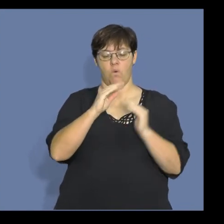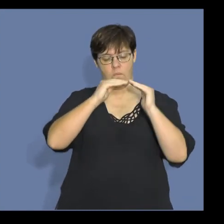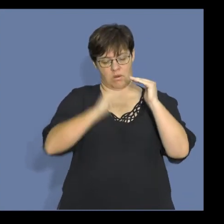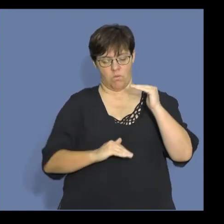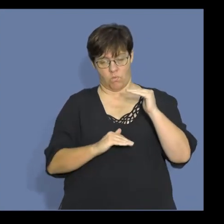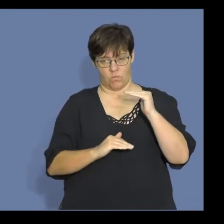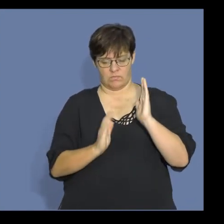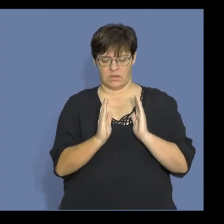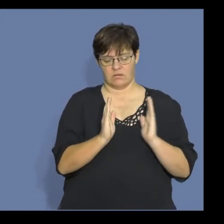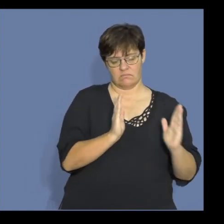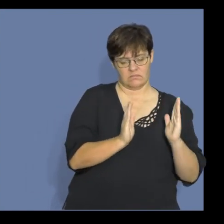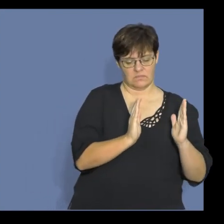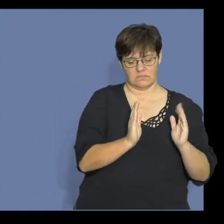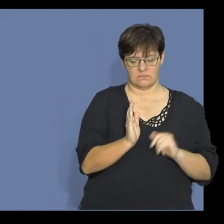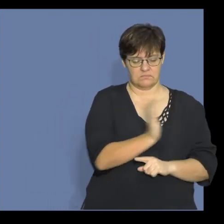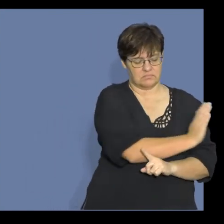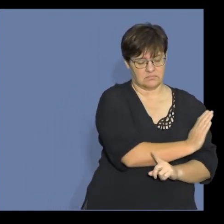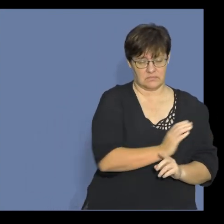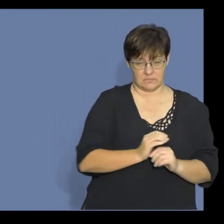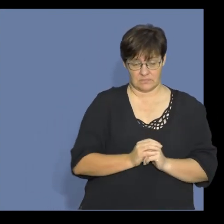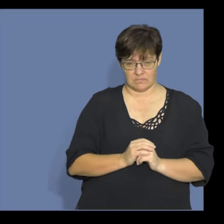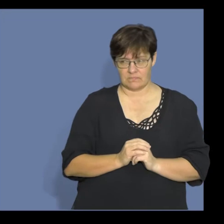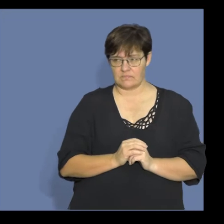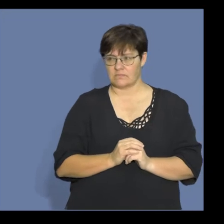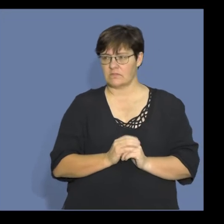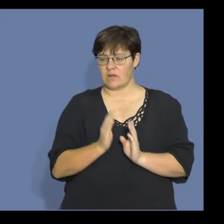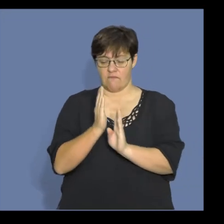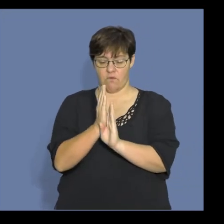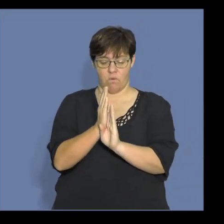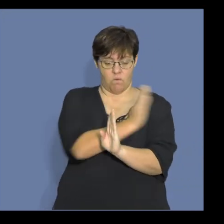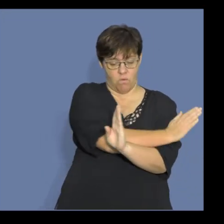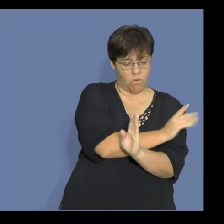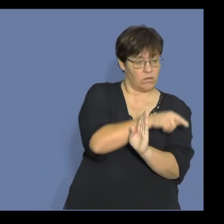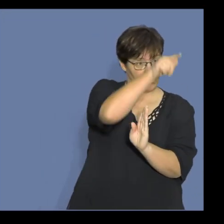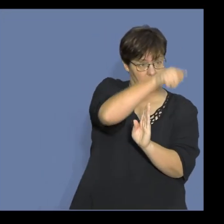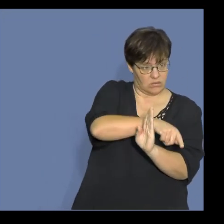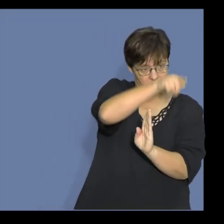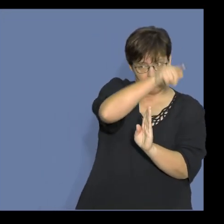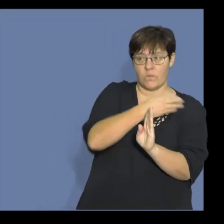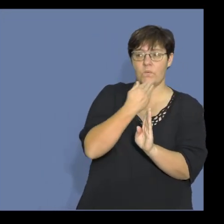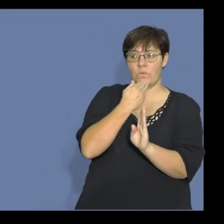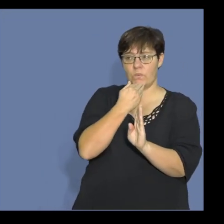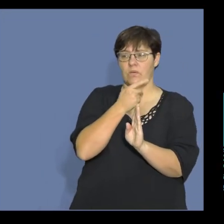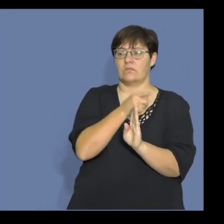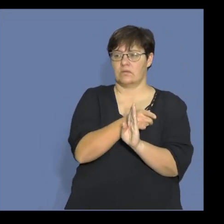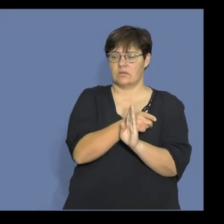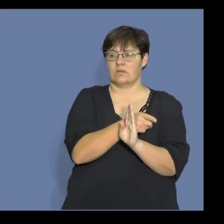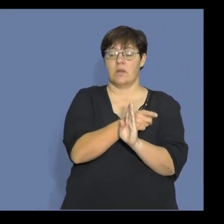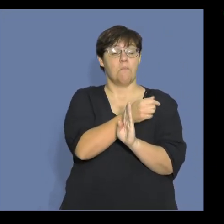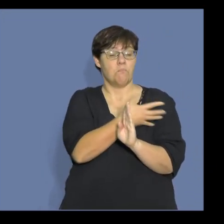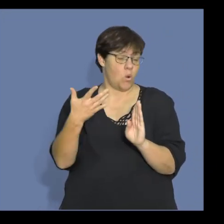below 4. So let's look at below 4. So all of these that can survive below 4 would